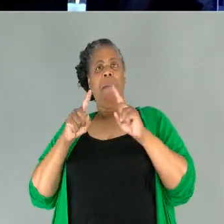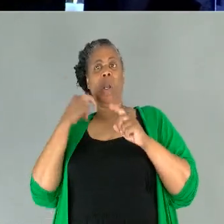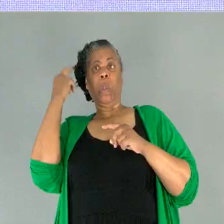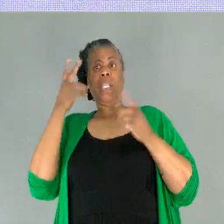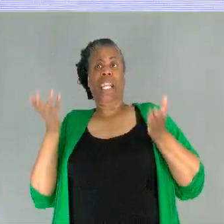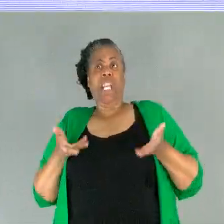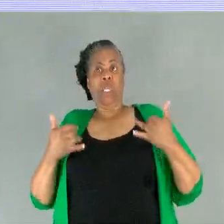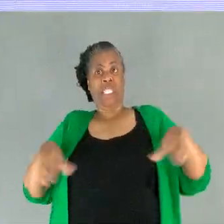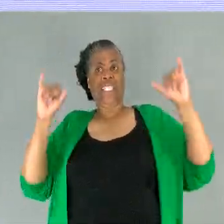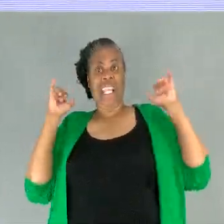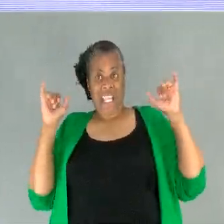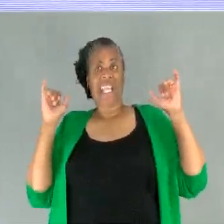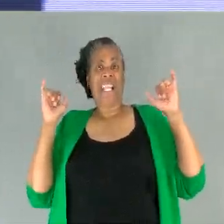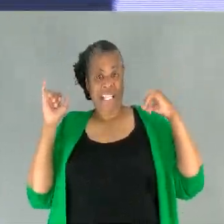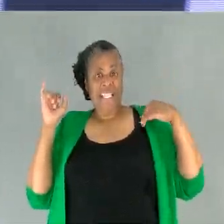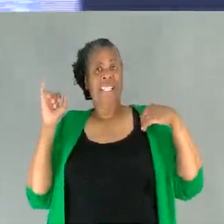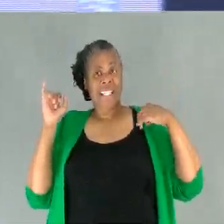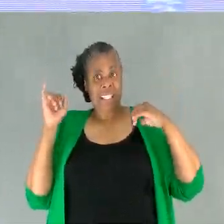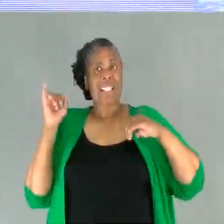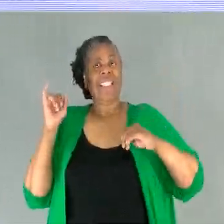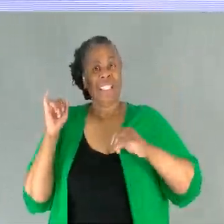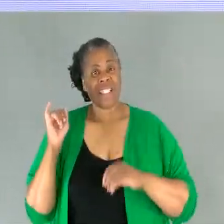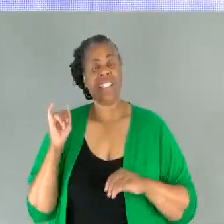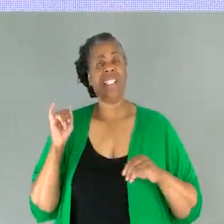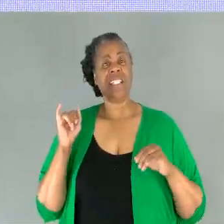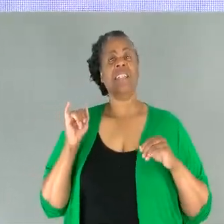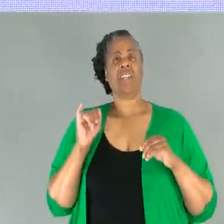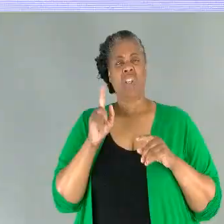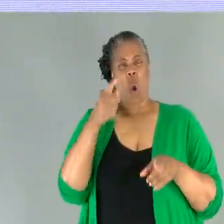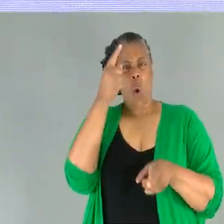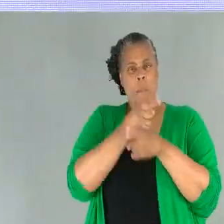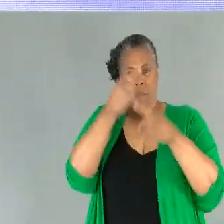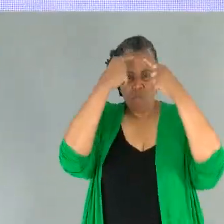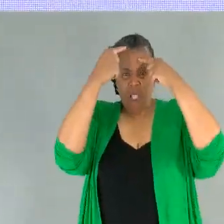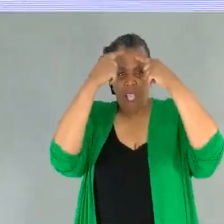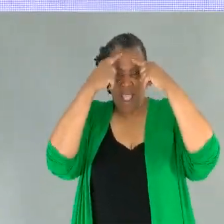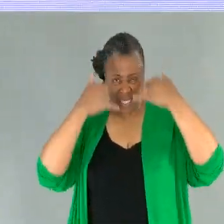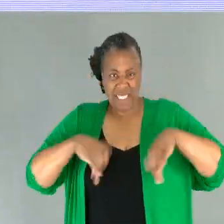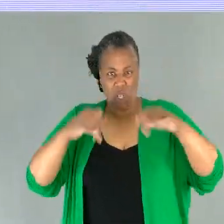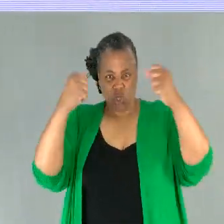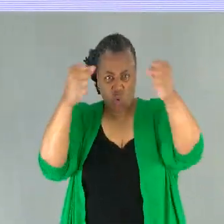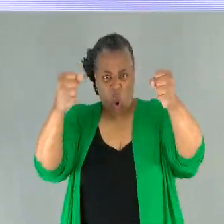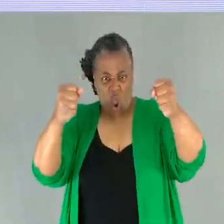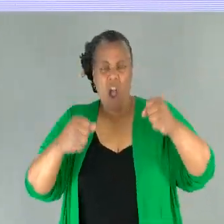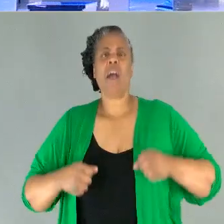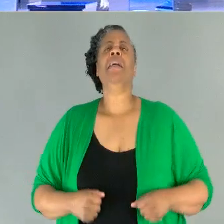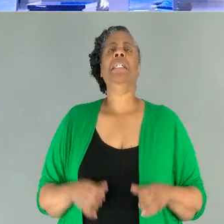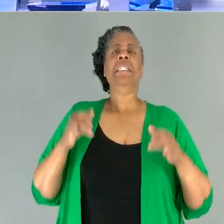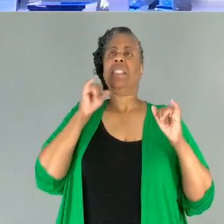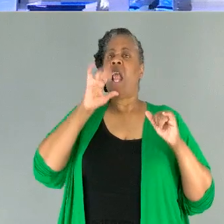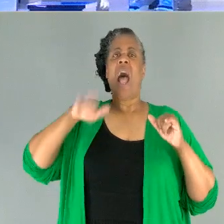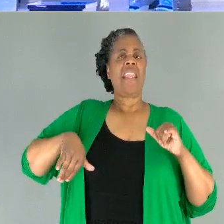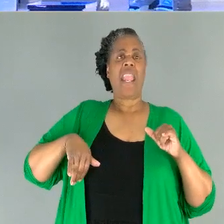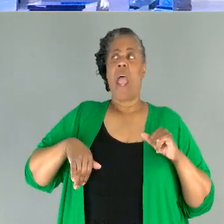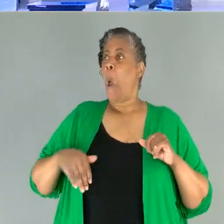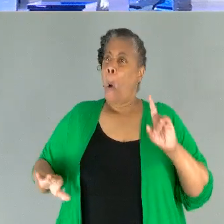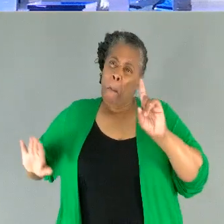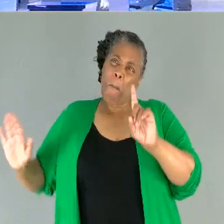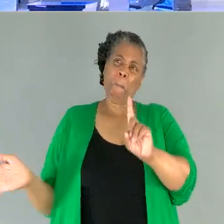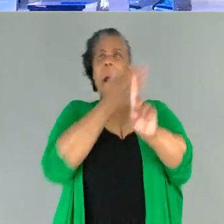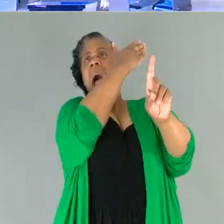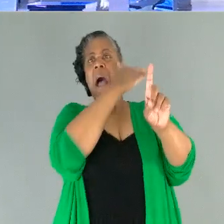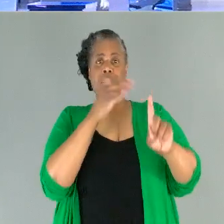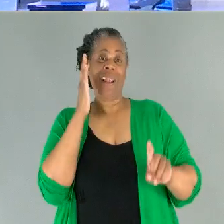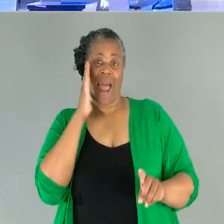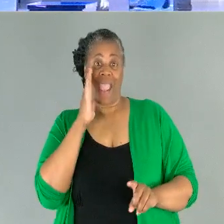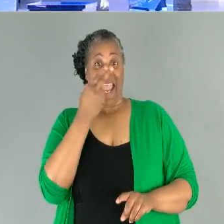here, and the reason why you're still in your right mind, and the reason why you haven't smacked somebody like